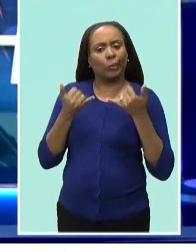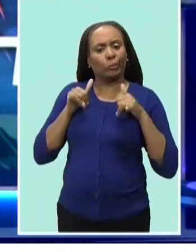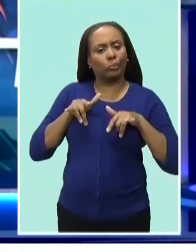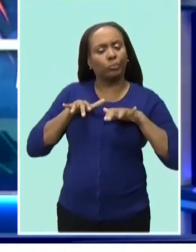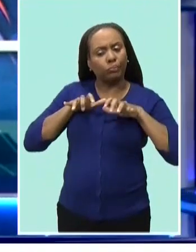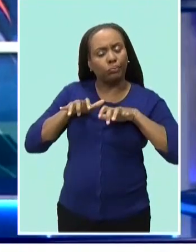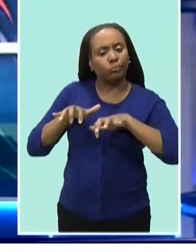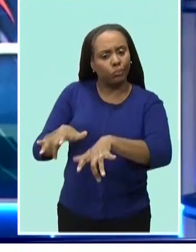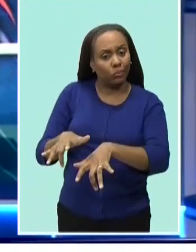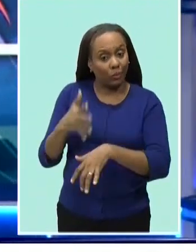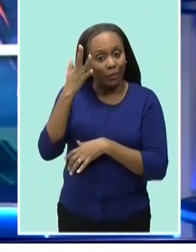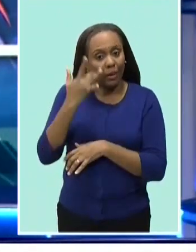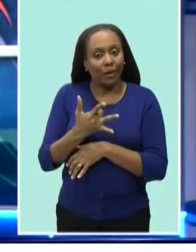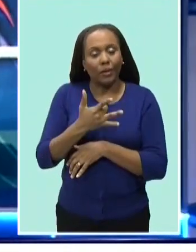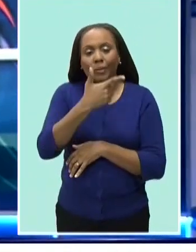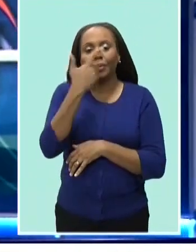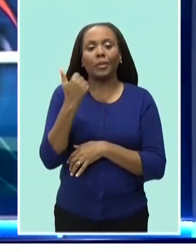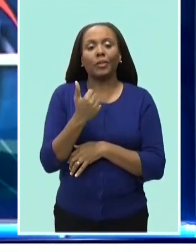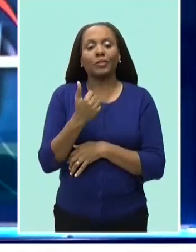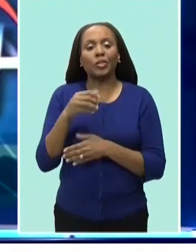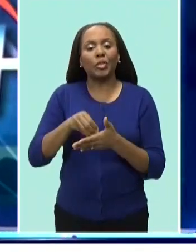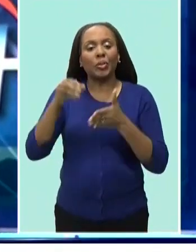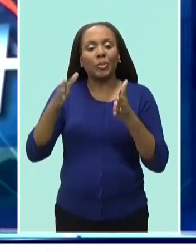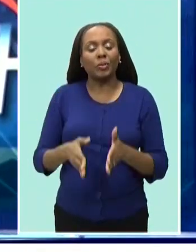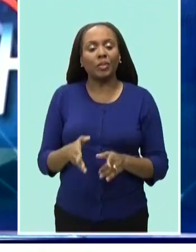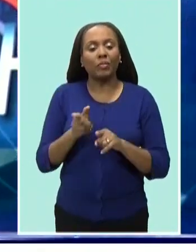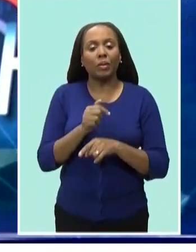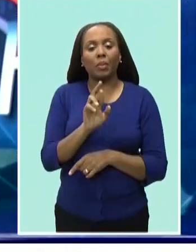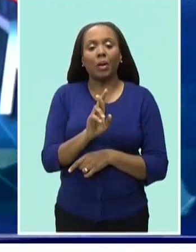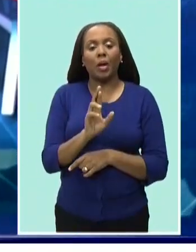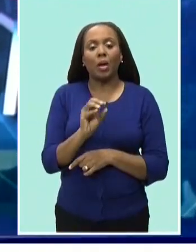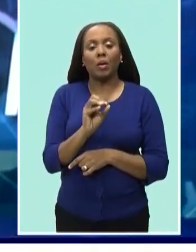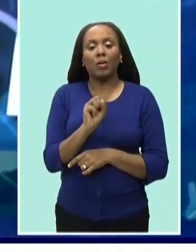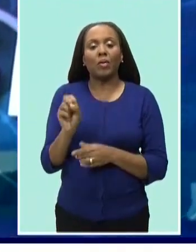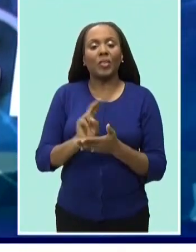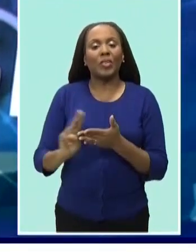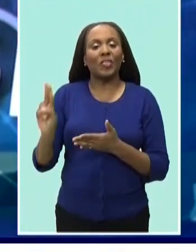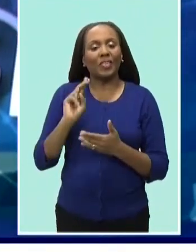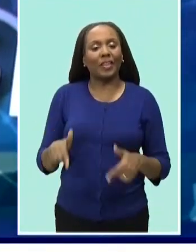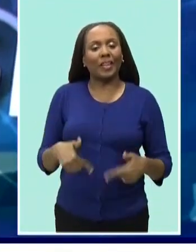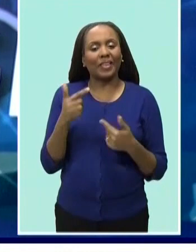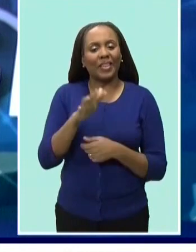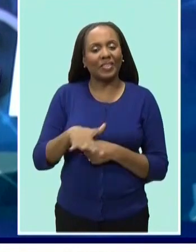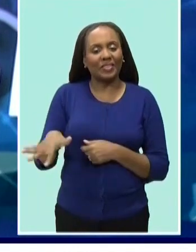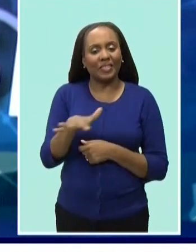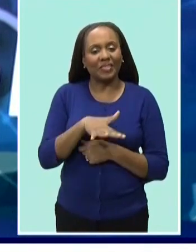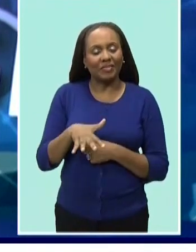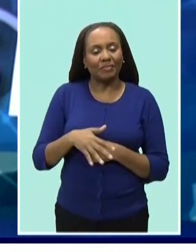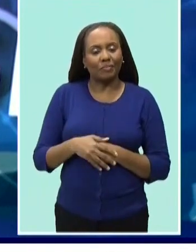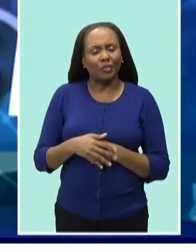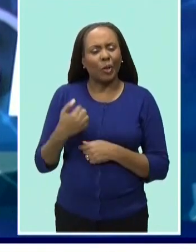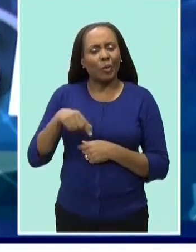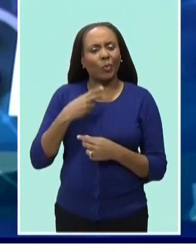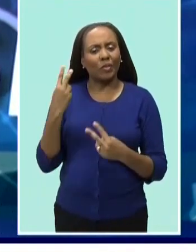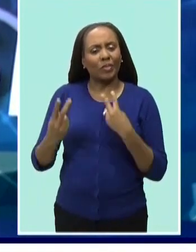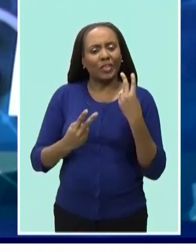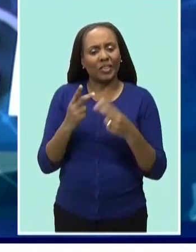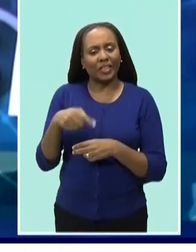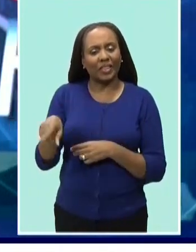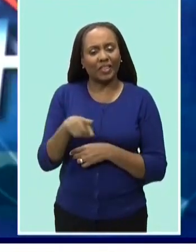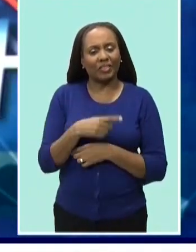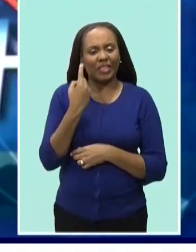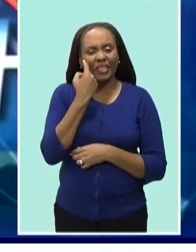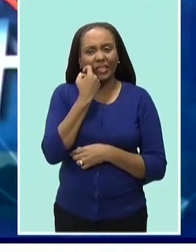to the Ross University School of Medicine students who are based there. Our Rianne Phillips visited that area to chat with owners and